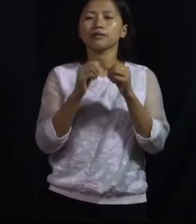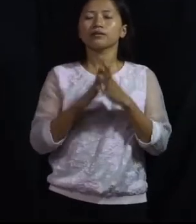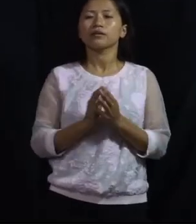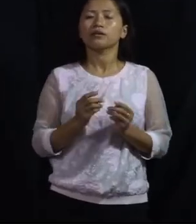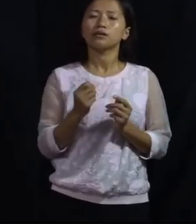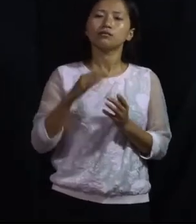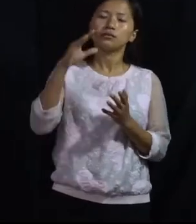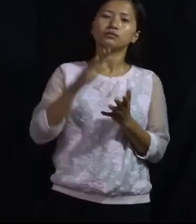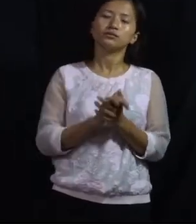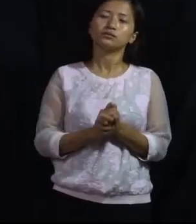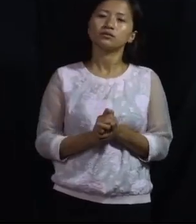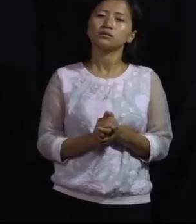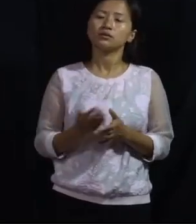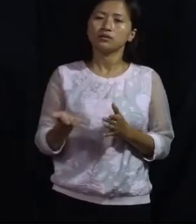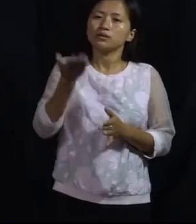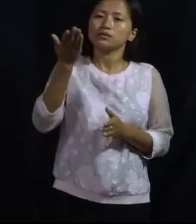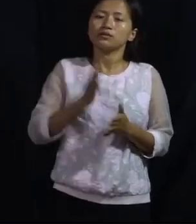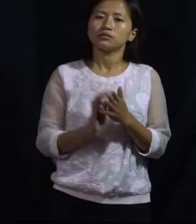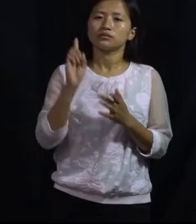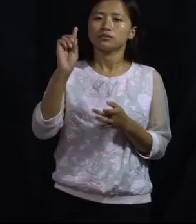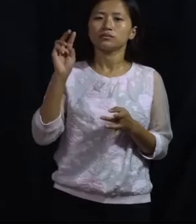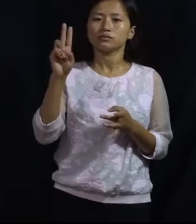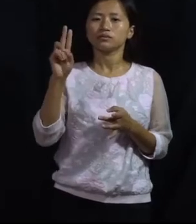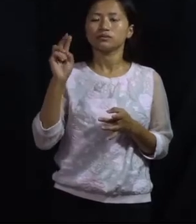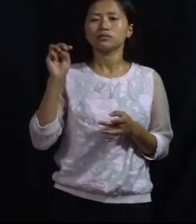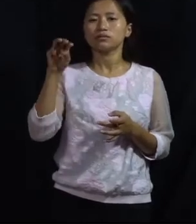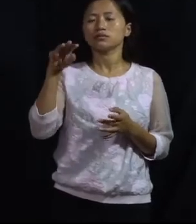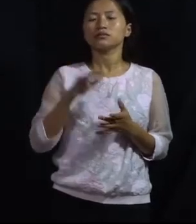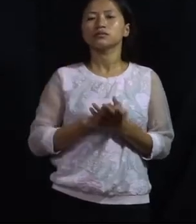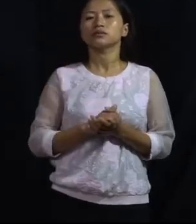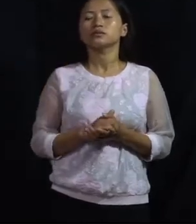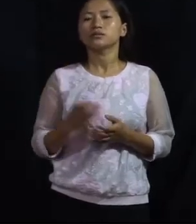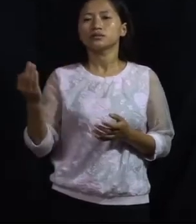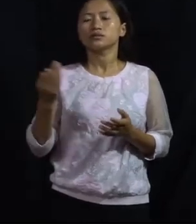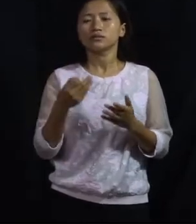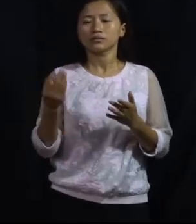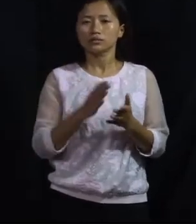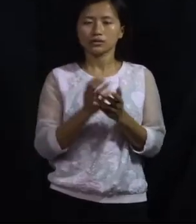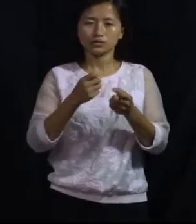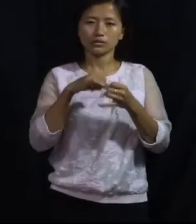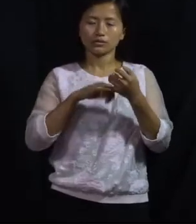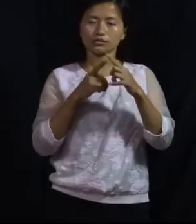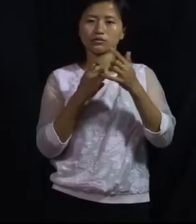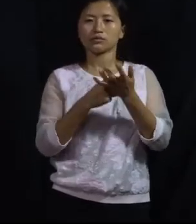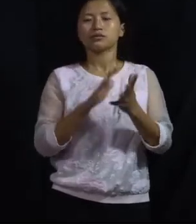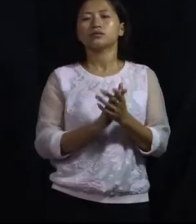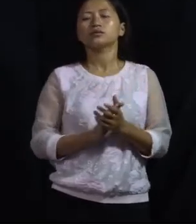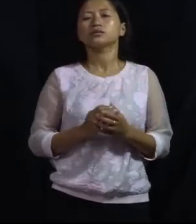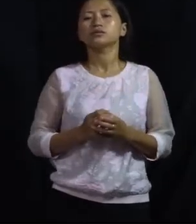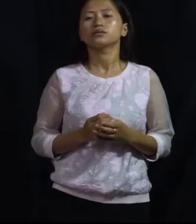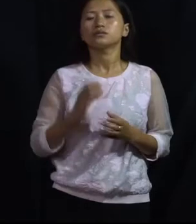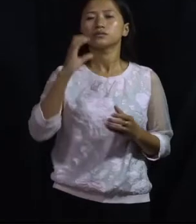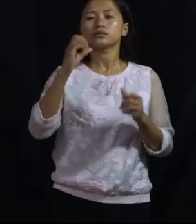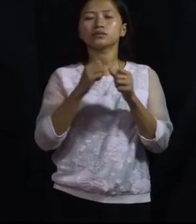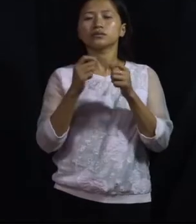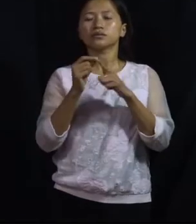amount to make it up to 12,000. This is how the new structure of the